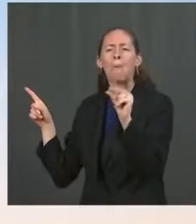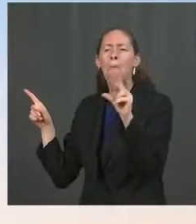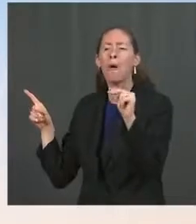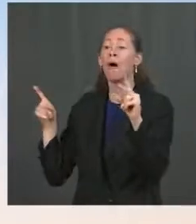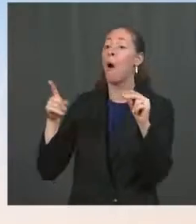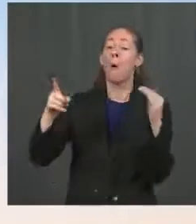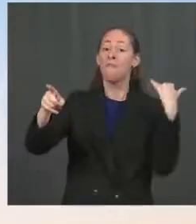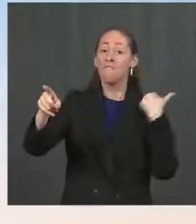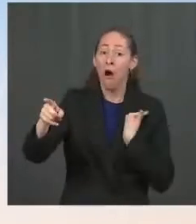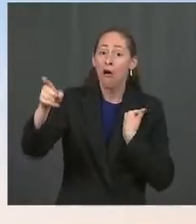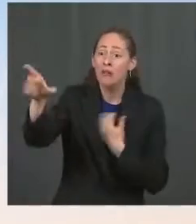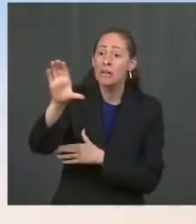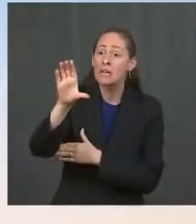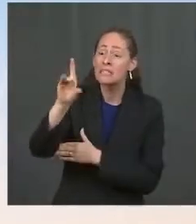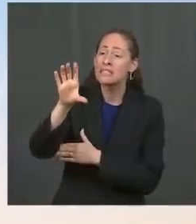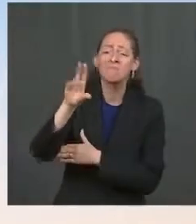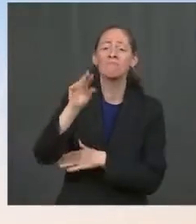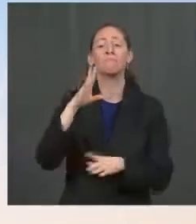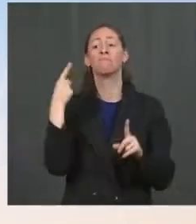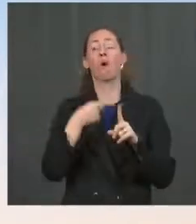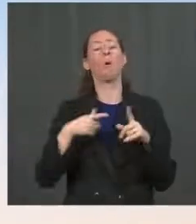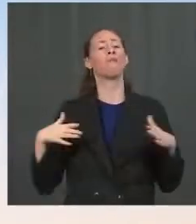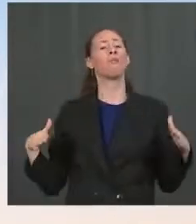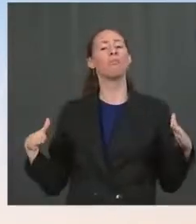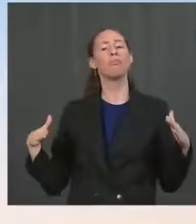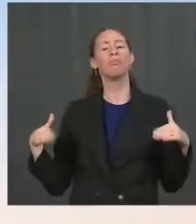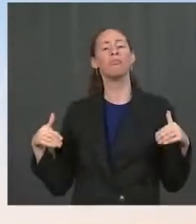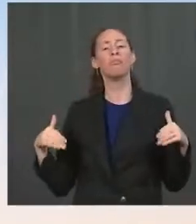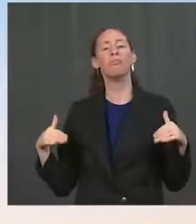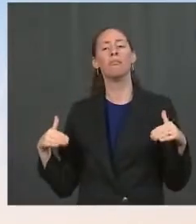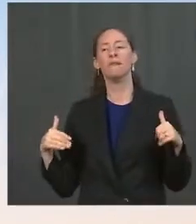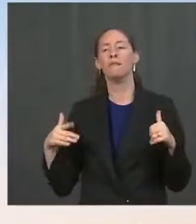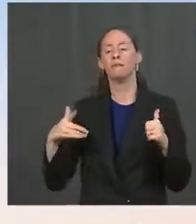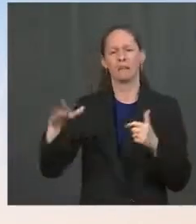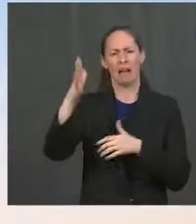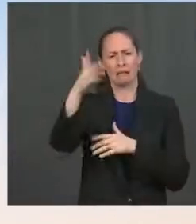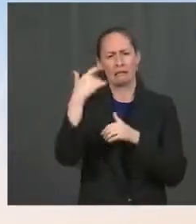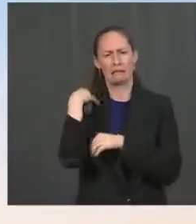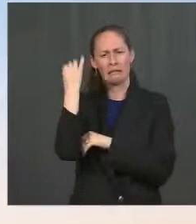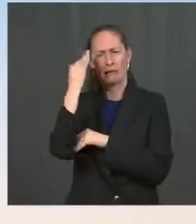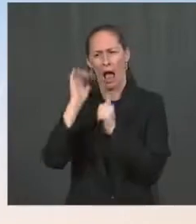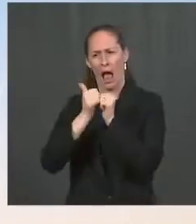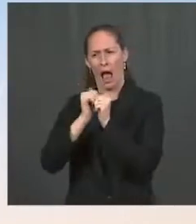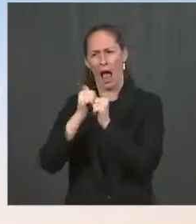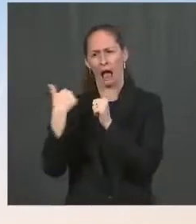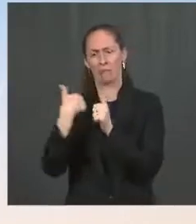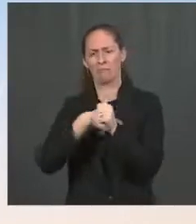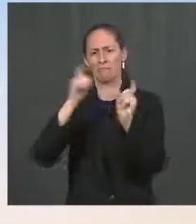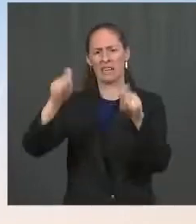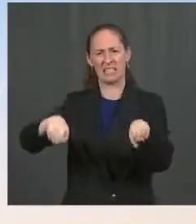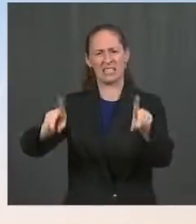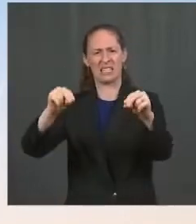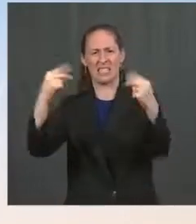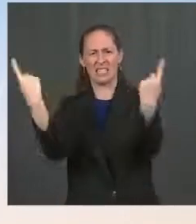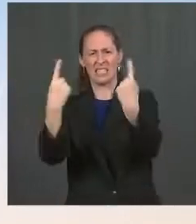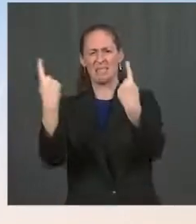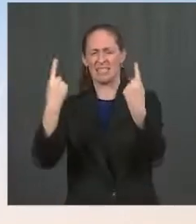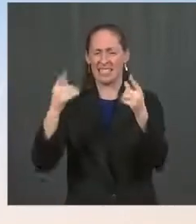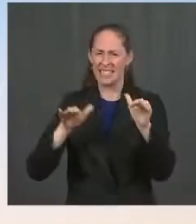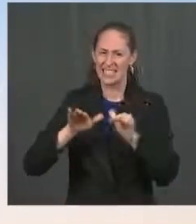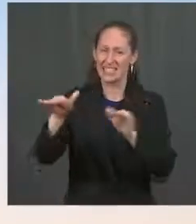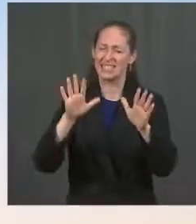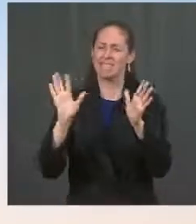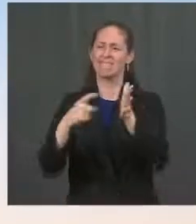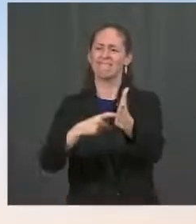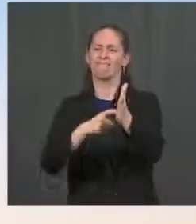objective is from the federal government is to continue to take bold and ambitious steps to get more people vaccinated and protect more people. That's what our focus is on. Go